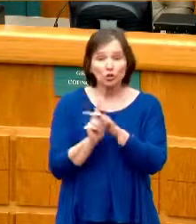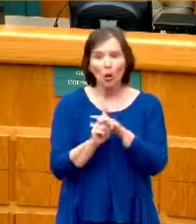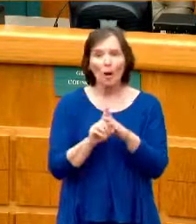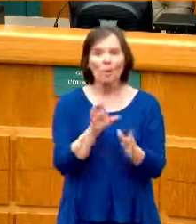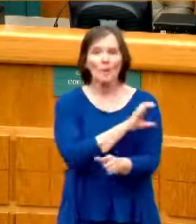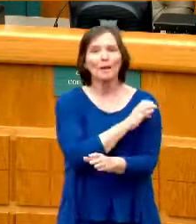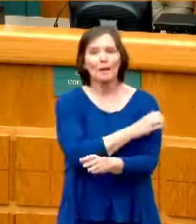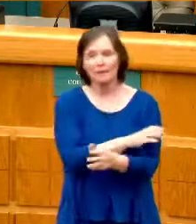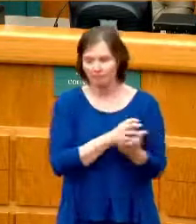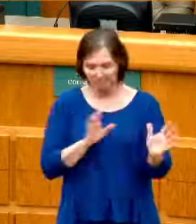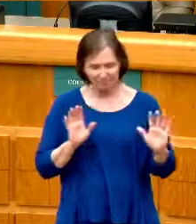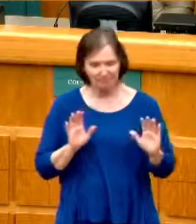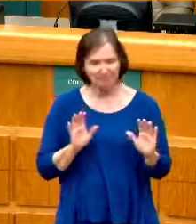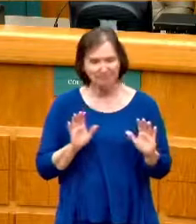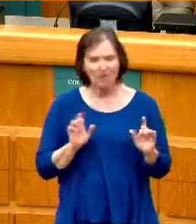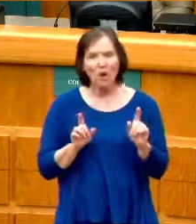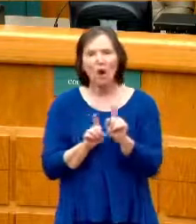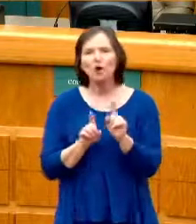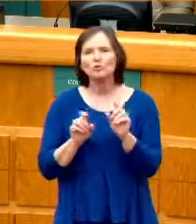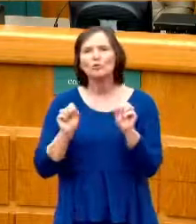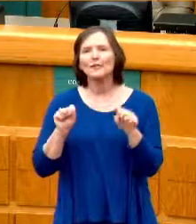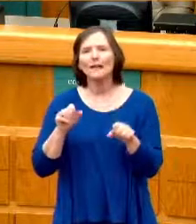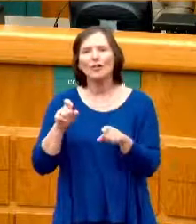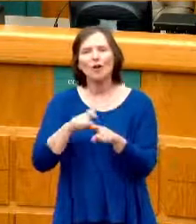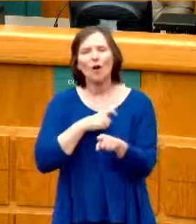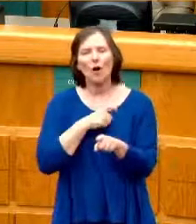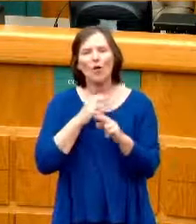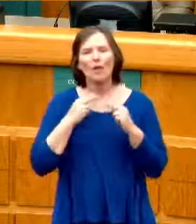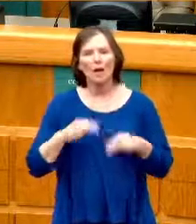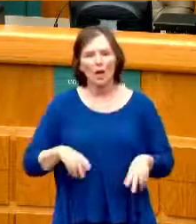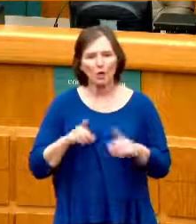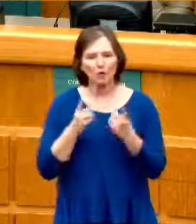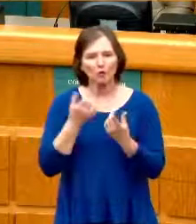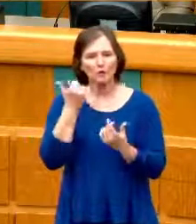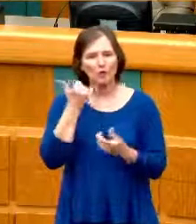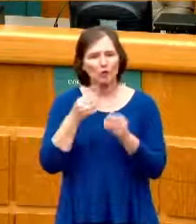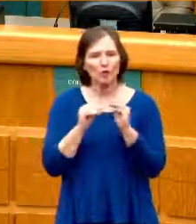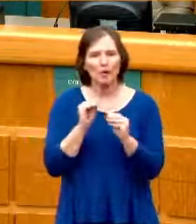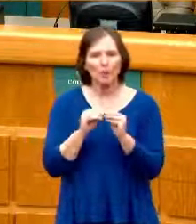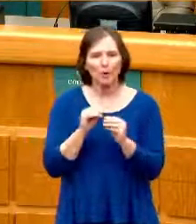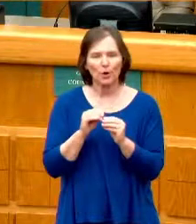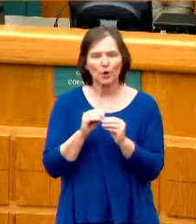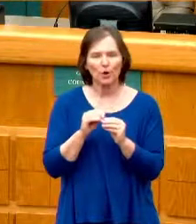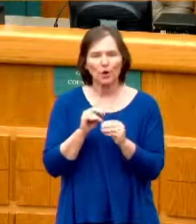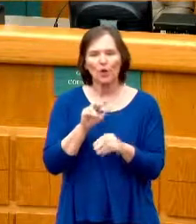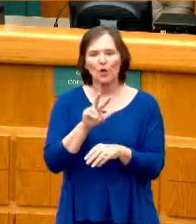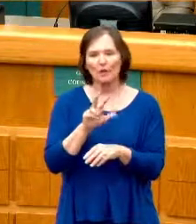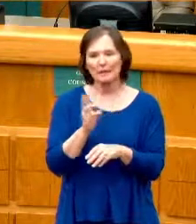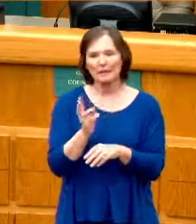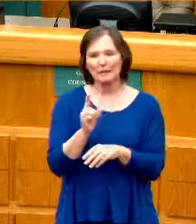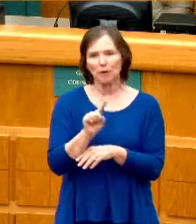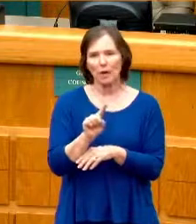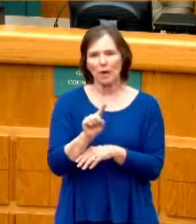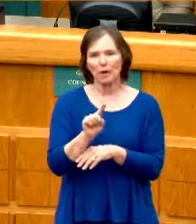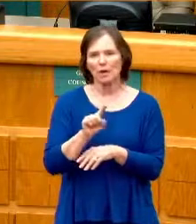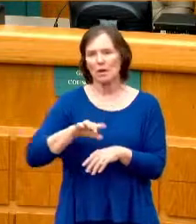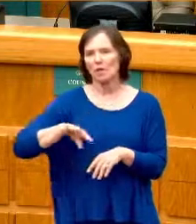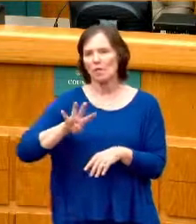361-561-1101. That's the health district. And we can register you for you if you don't have a computer or you're struggling